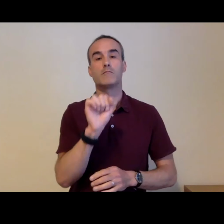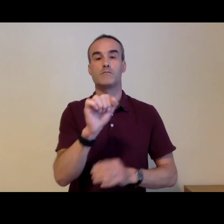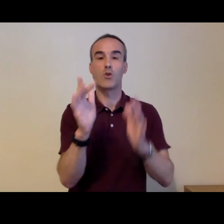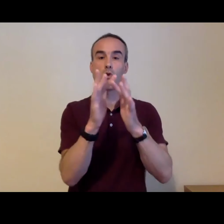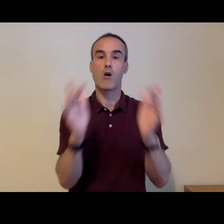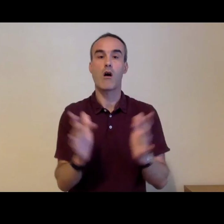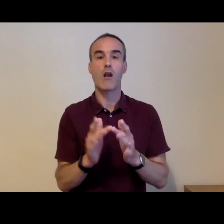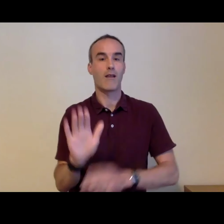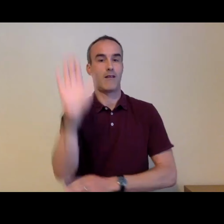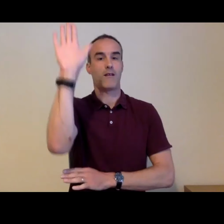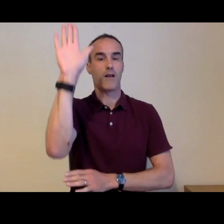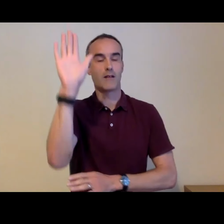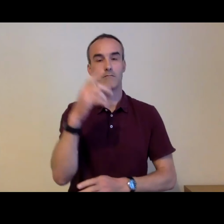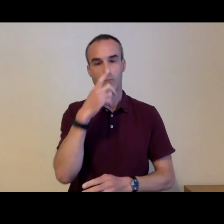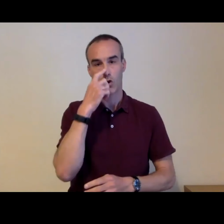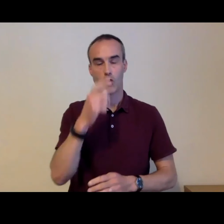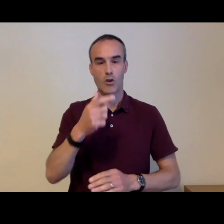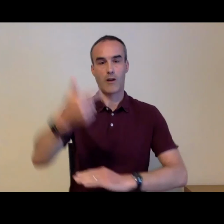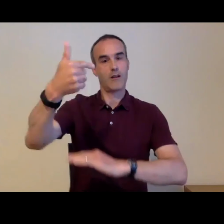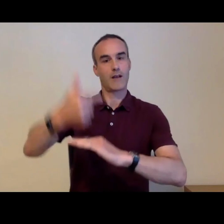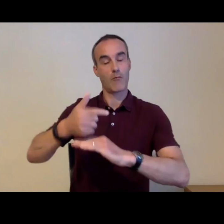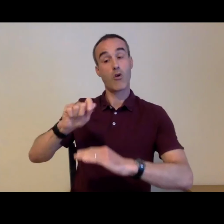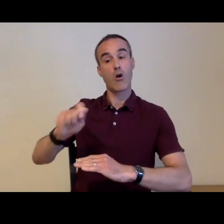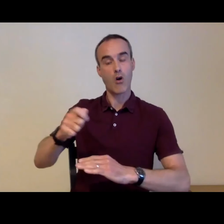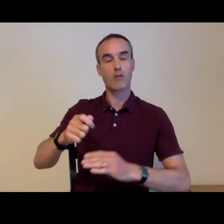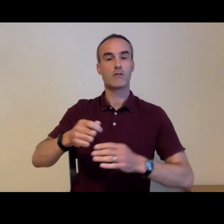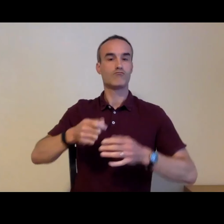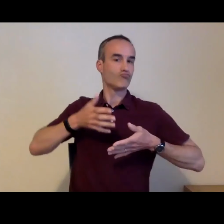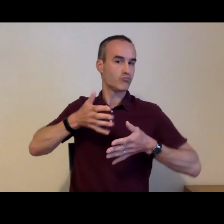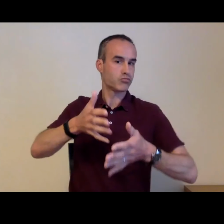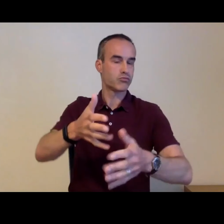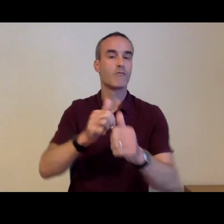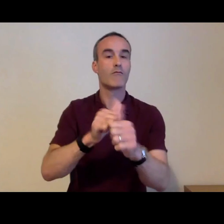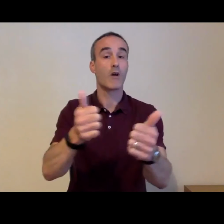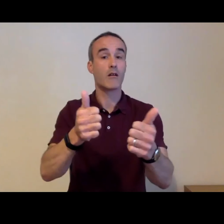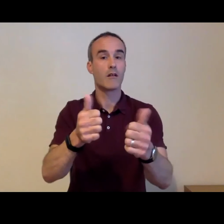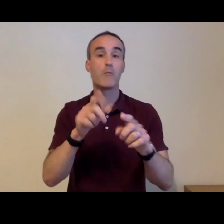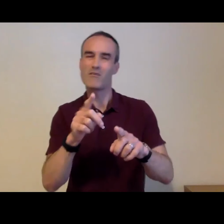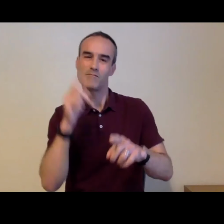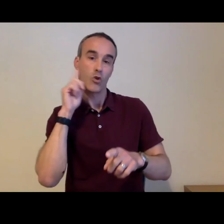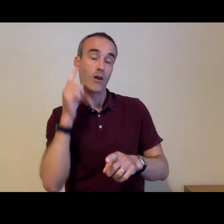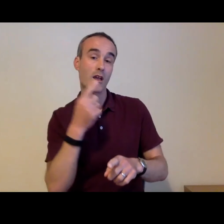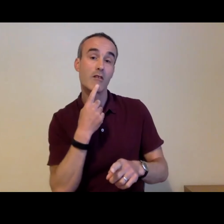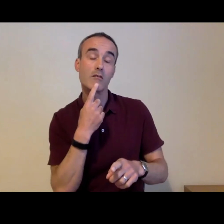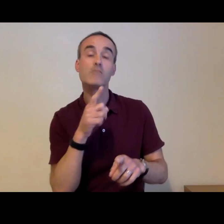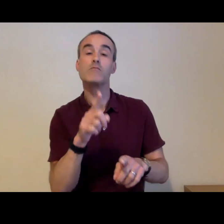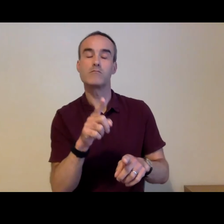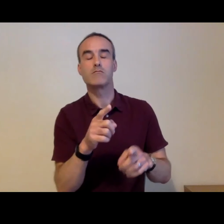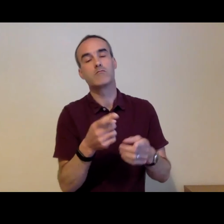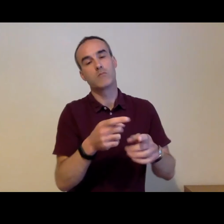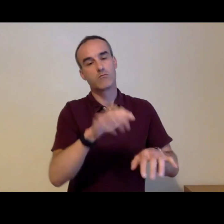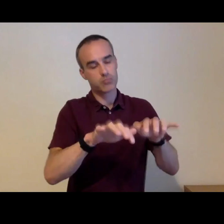switch the camera on and you can ask your question in BSL. But for everyone else, please just ask your question in the Q&A